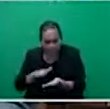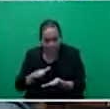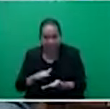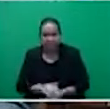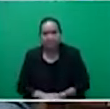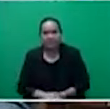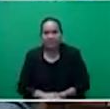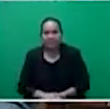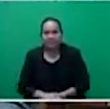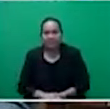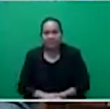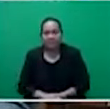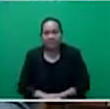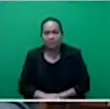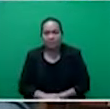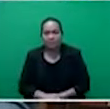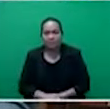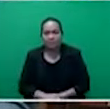Mr. Speaker, sir,